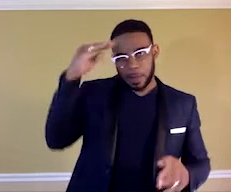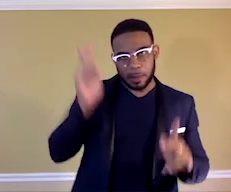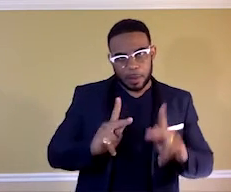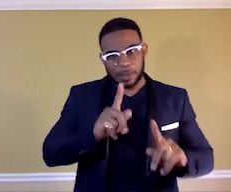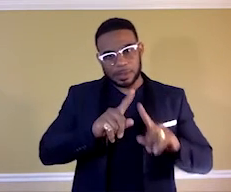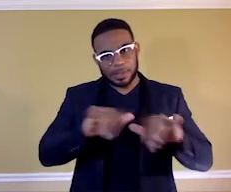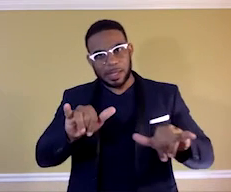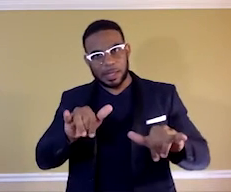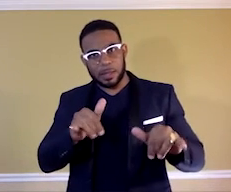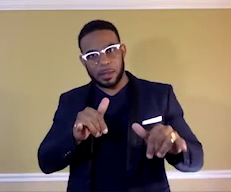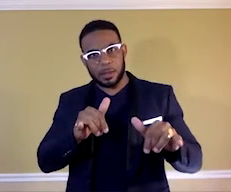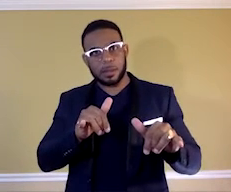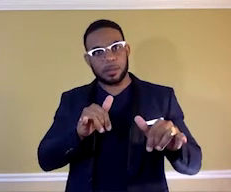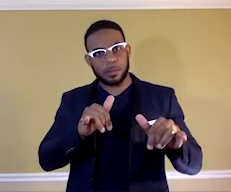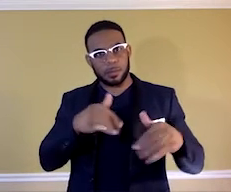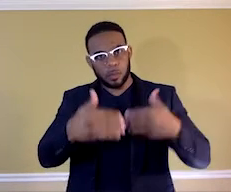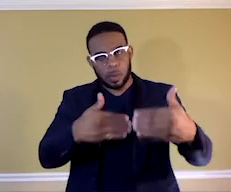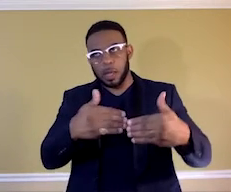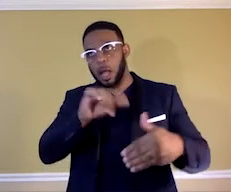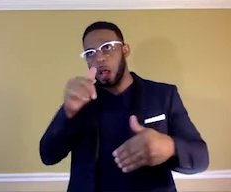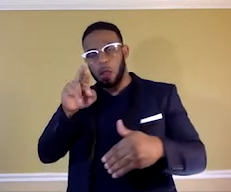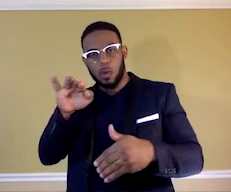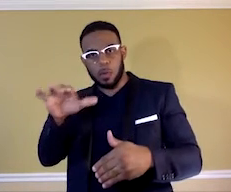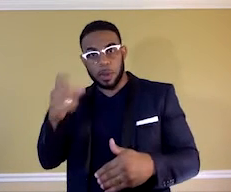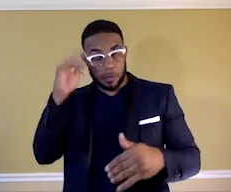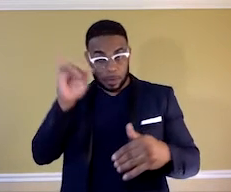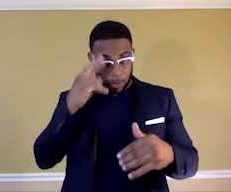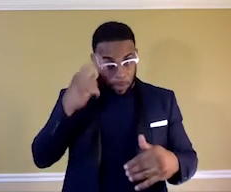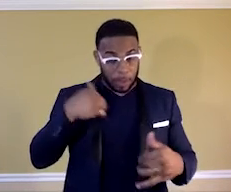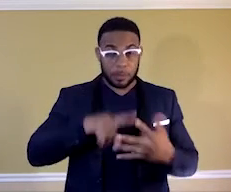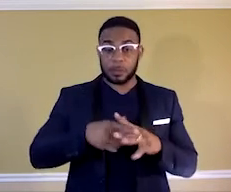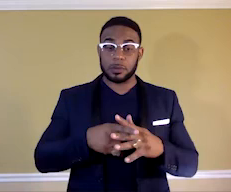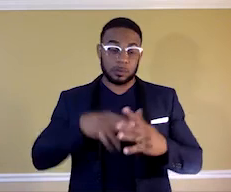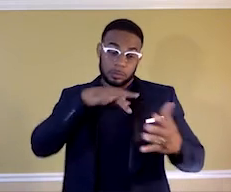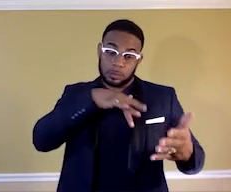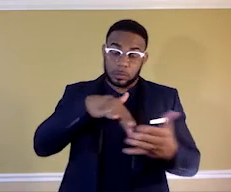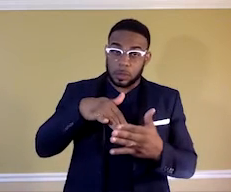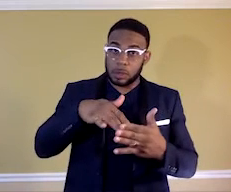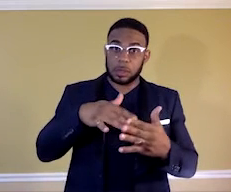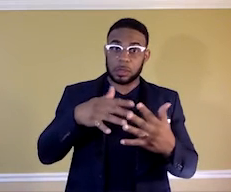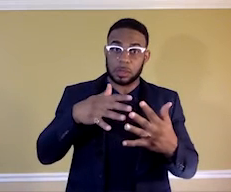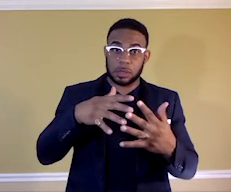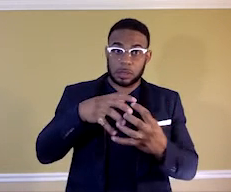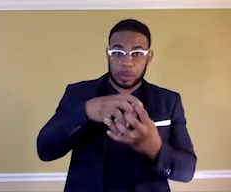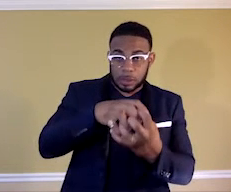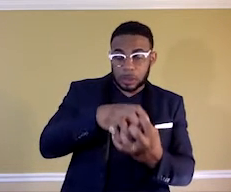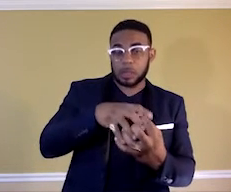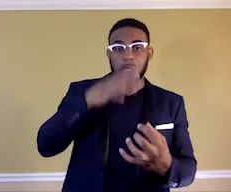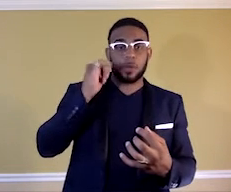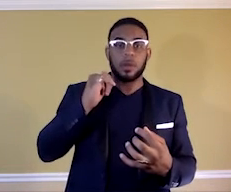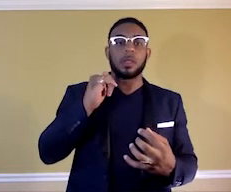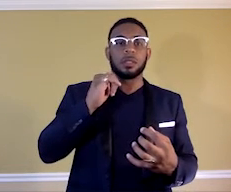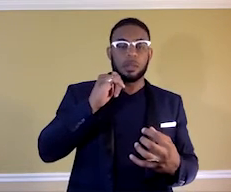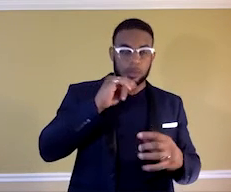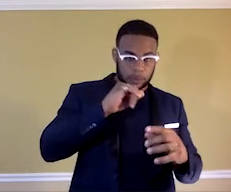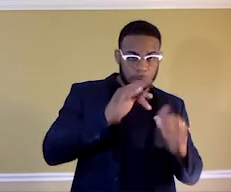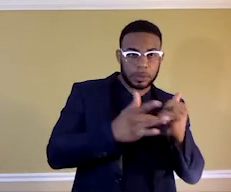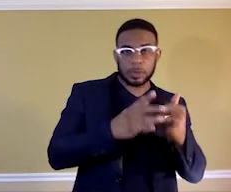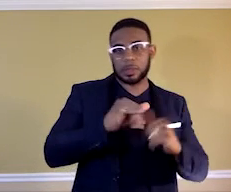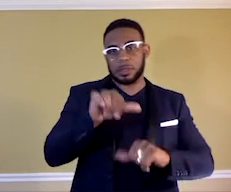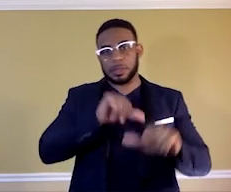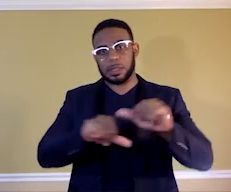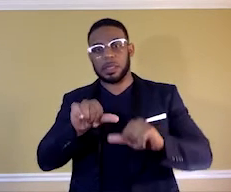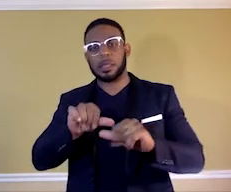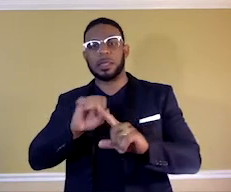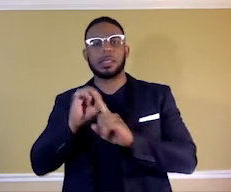people at the same rates as other races. And for that reason, I began to study the intersection of technology and society in my academic